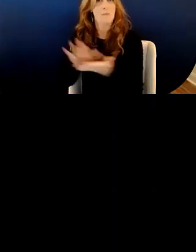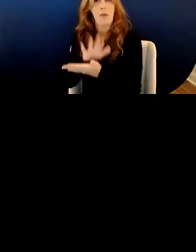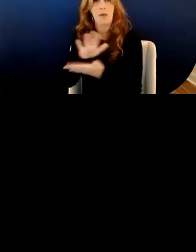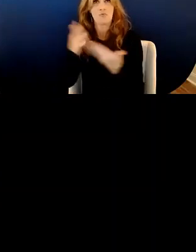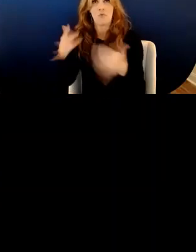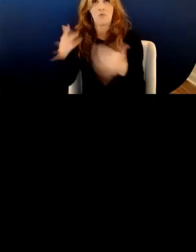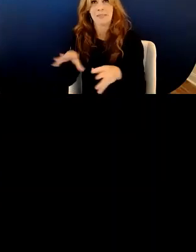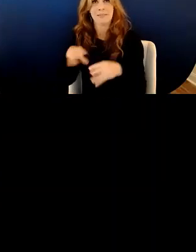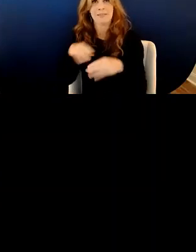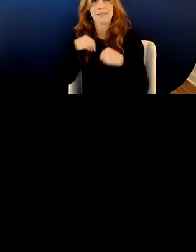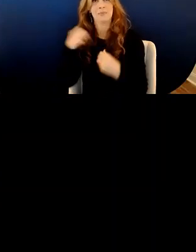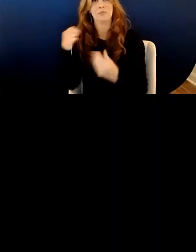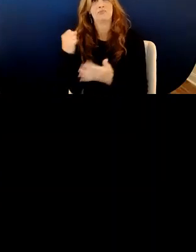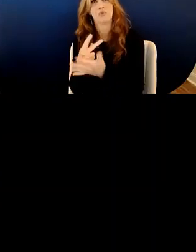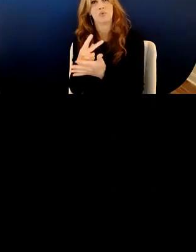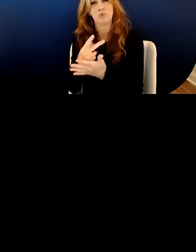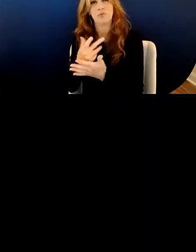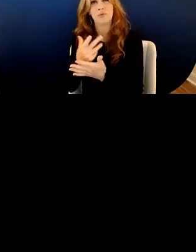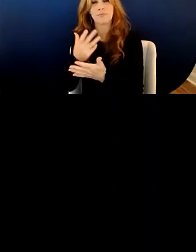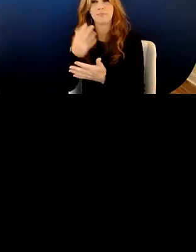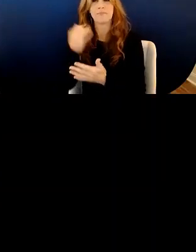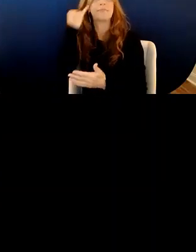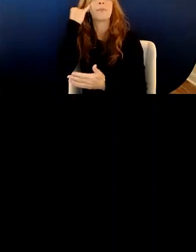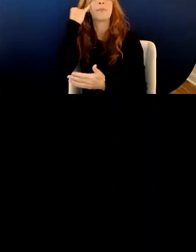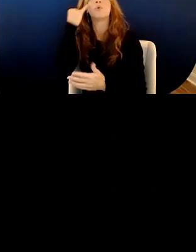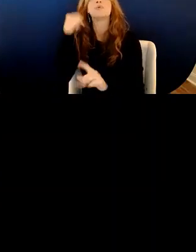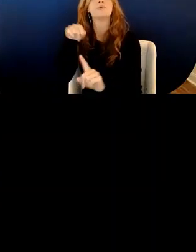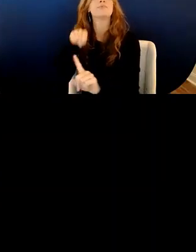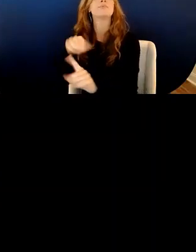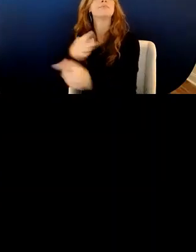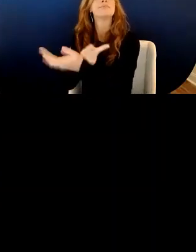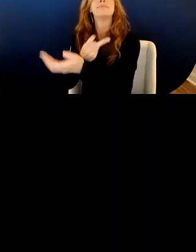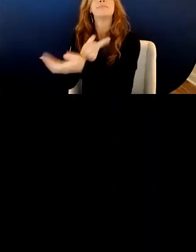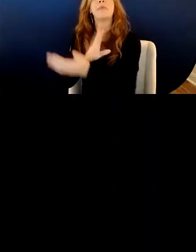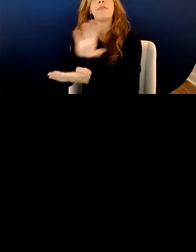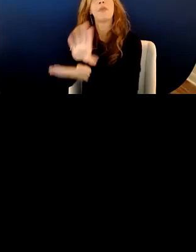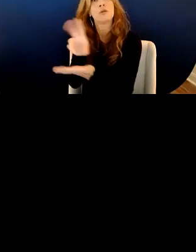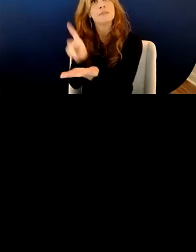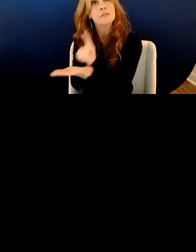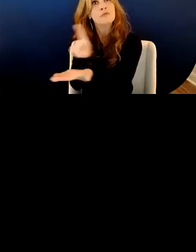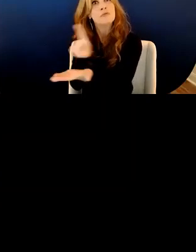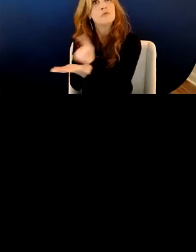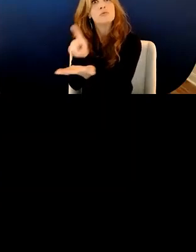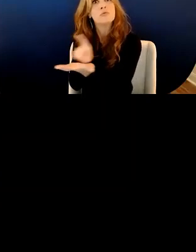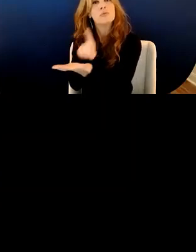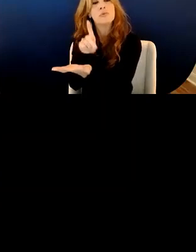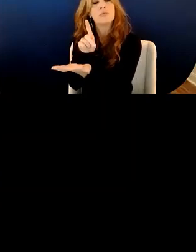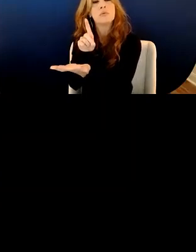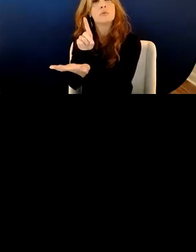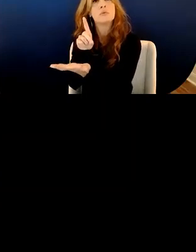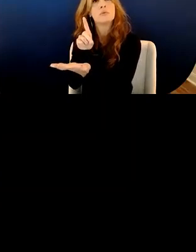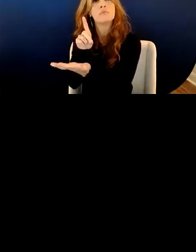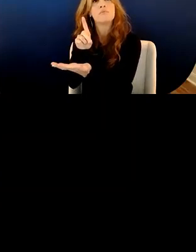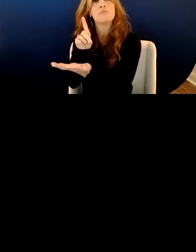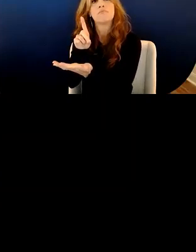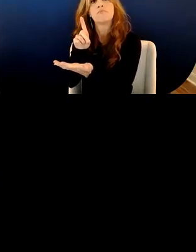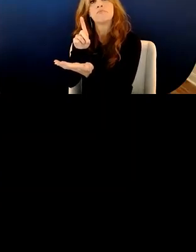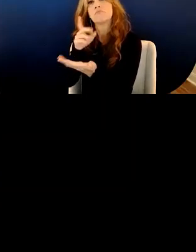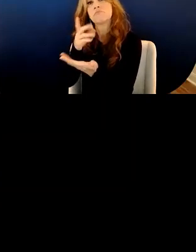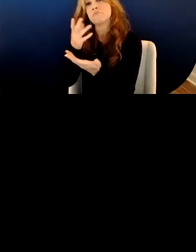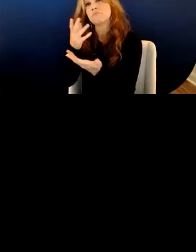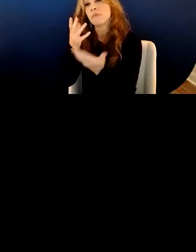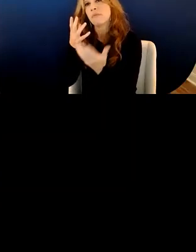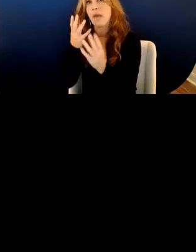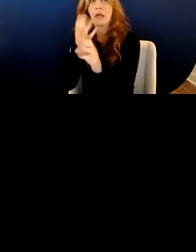So let's say a graduate student whose dissertation was supported by our